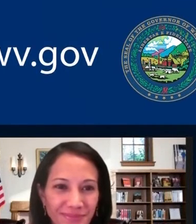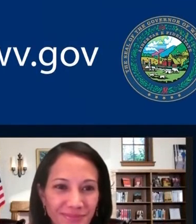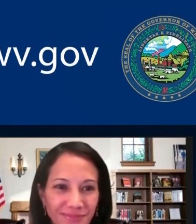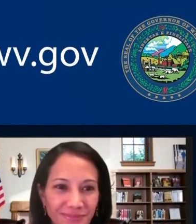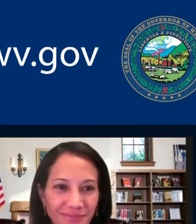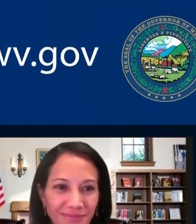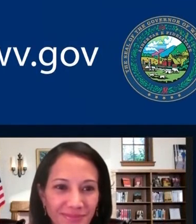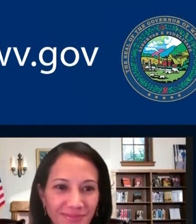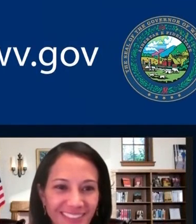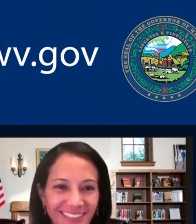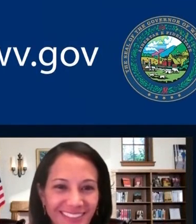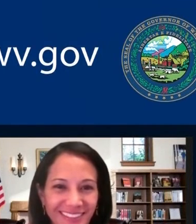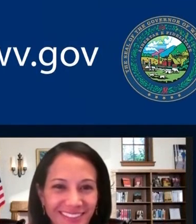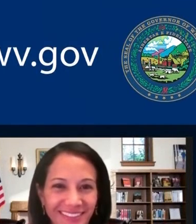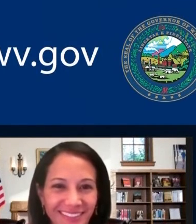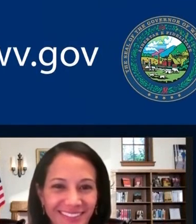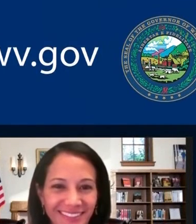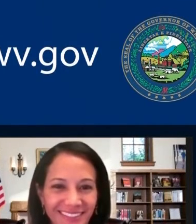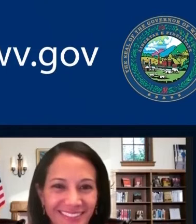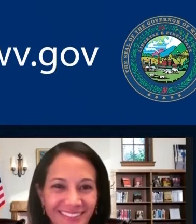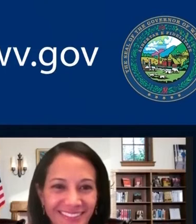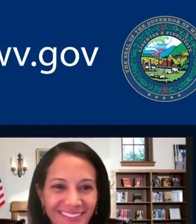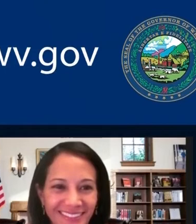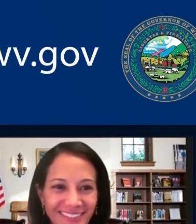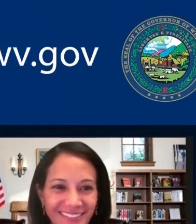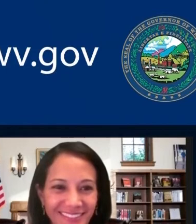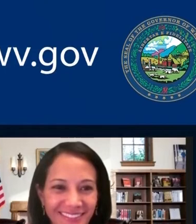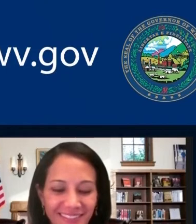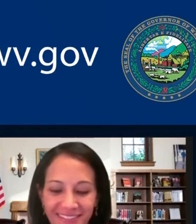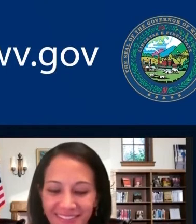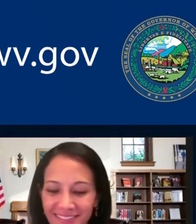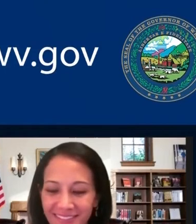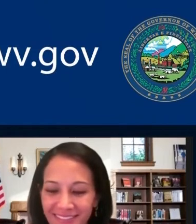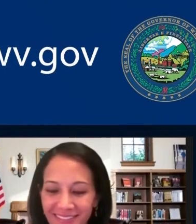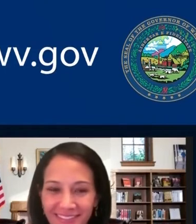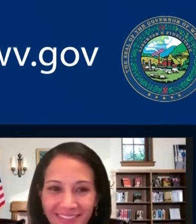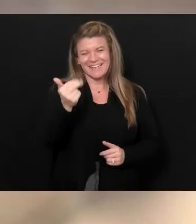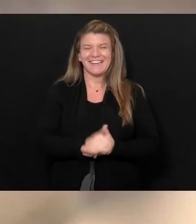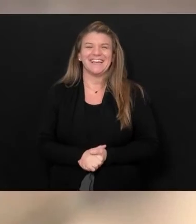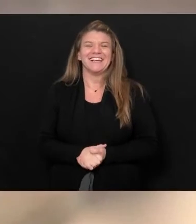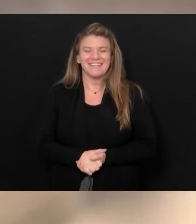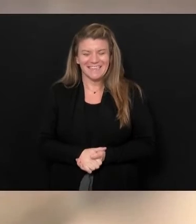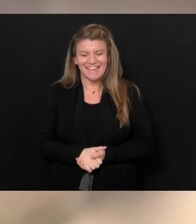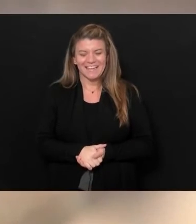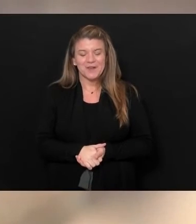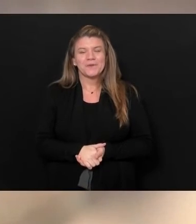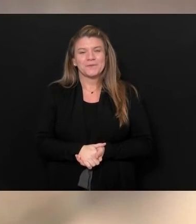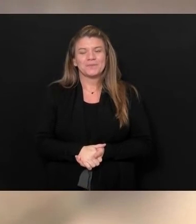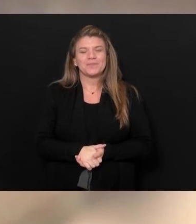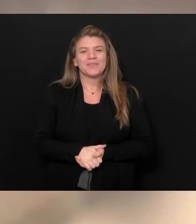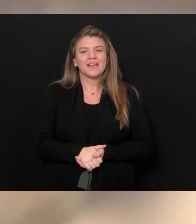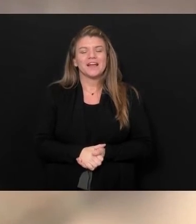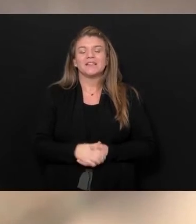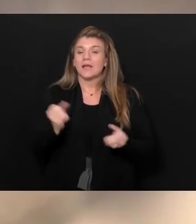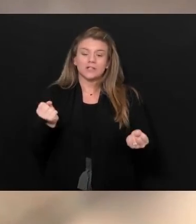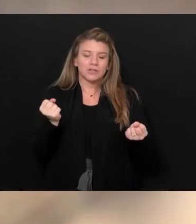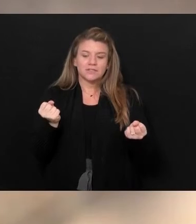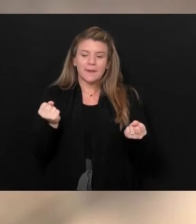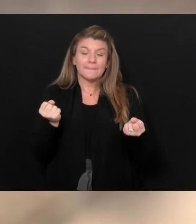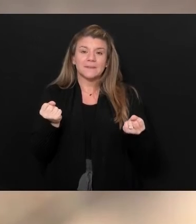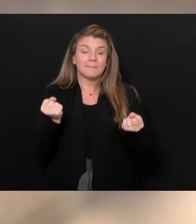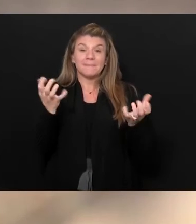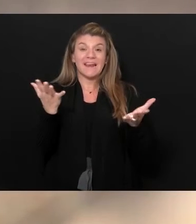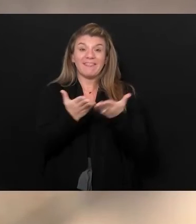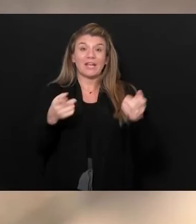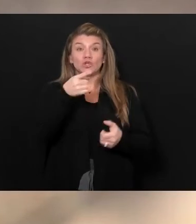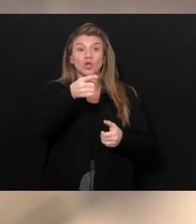so, so you're going to have to do this one. I appreciate that, Governor. Many things you do are way above